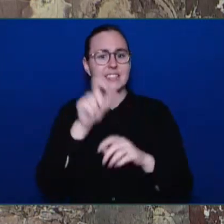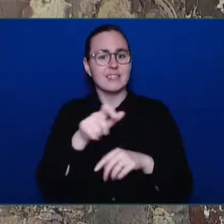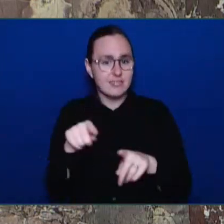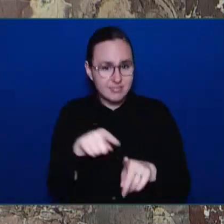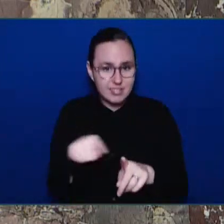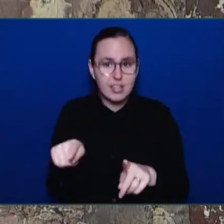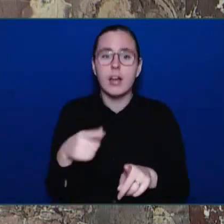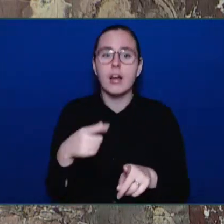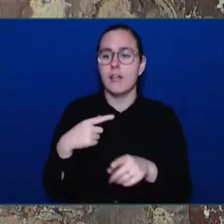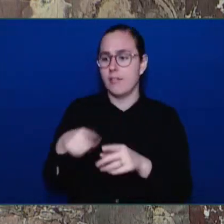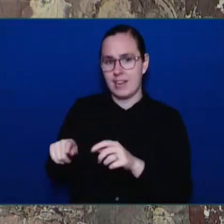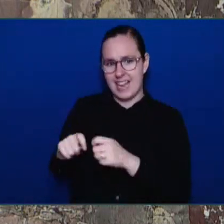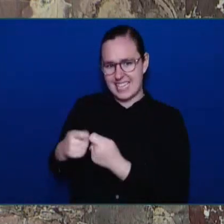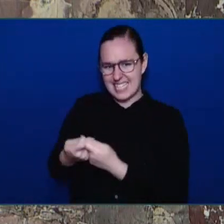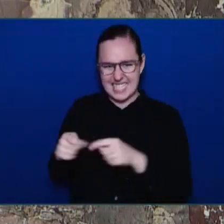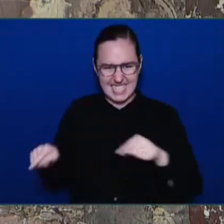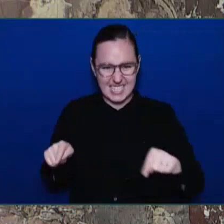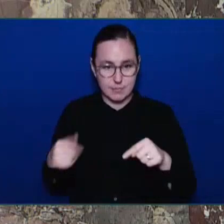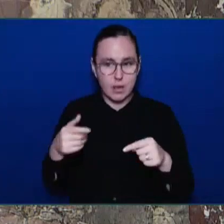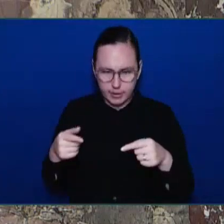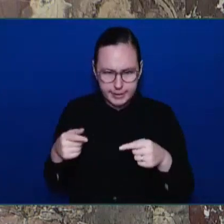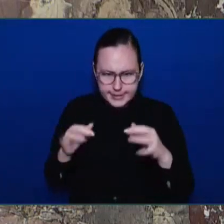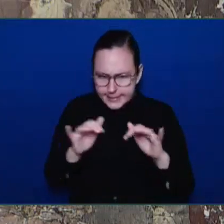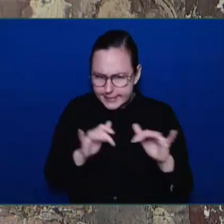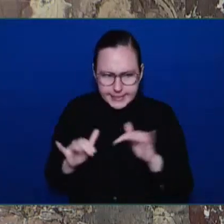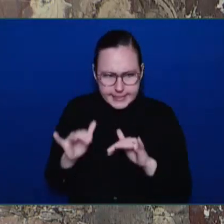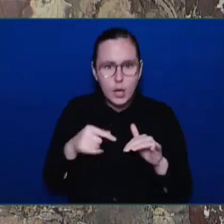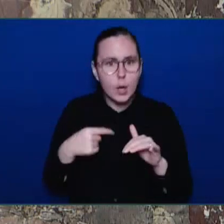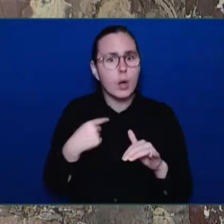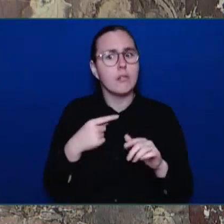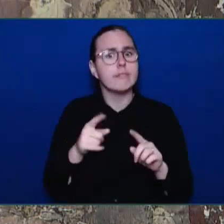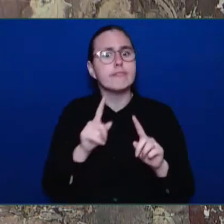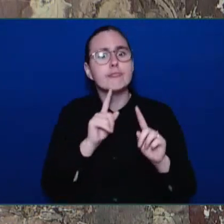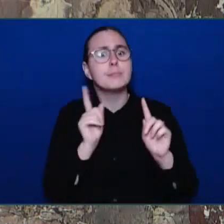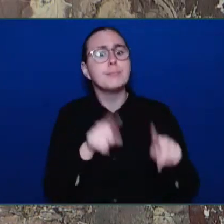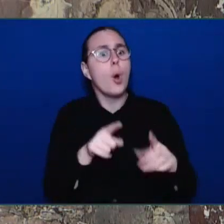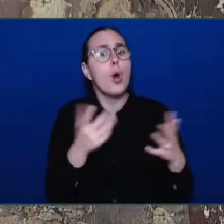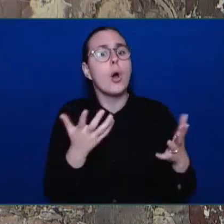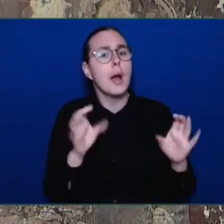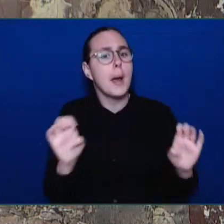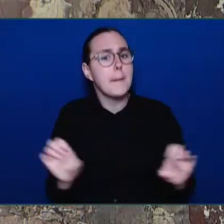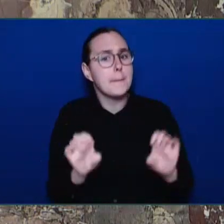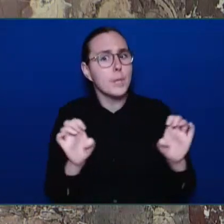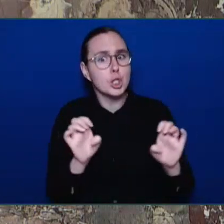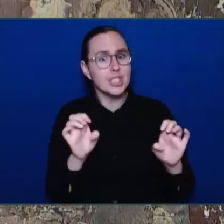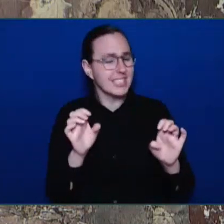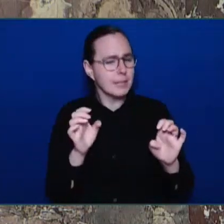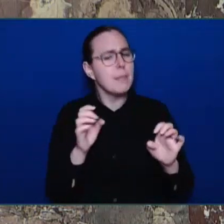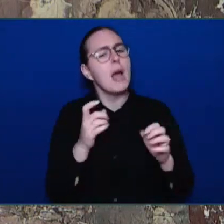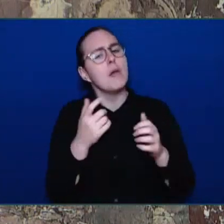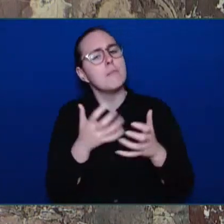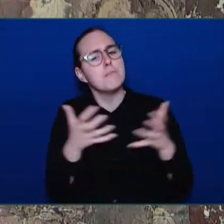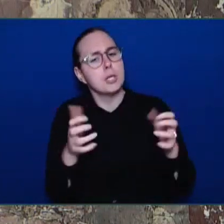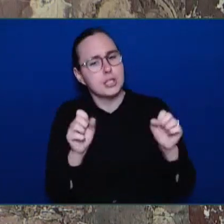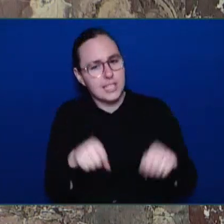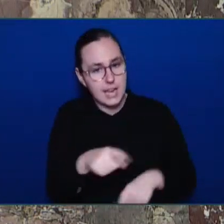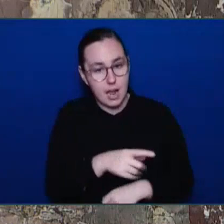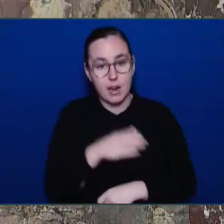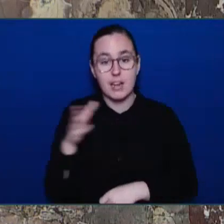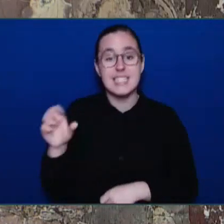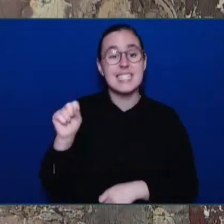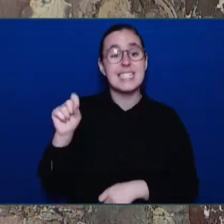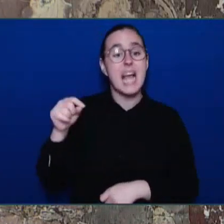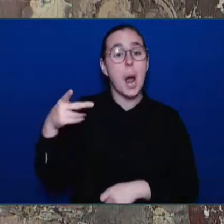A new model of addictions care under work at St. Paul's. Important work. And I'm so proud of